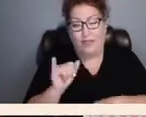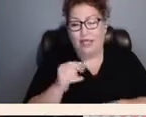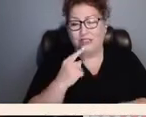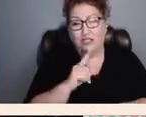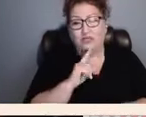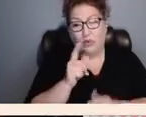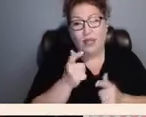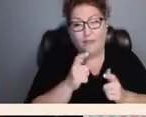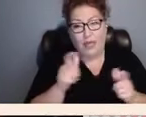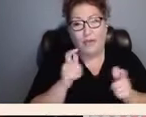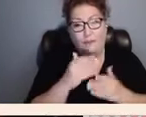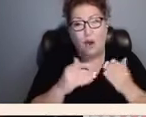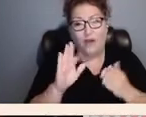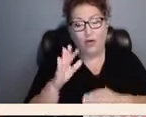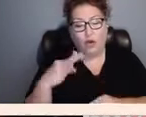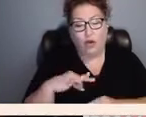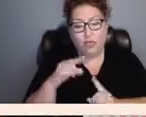score.